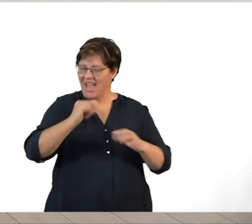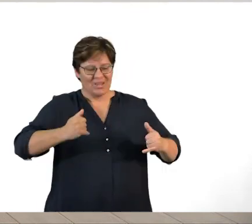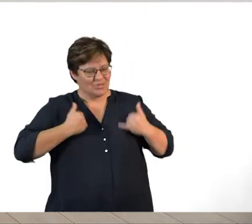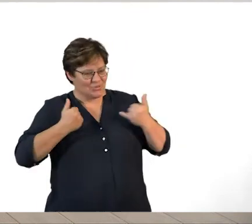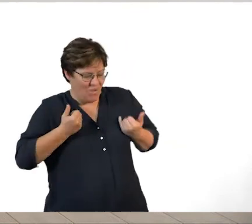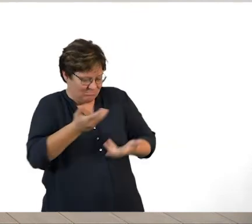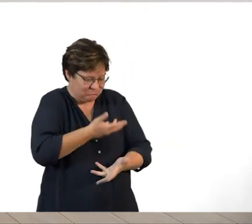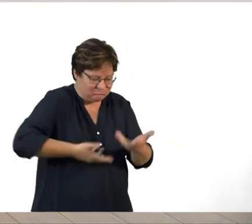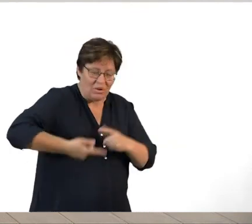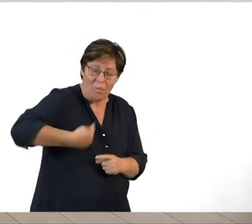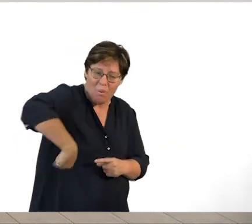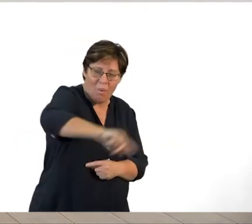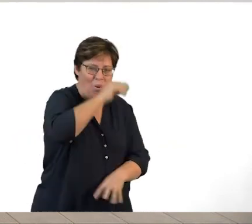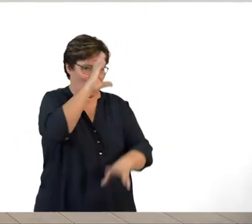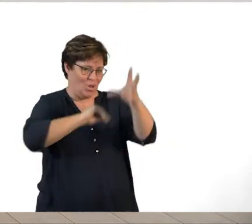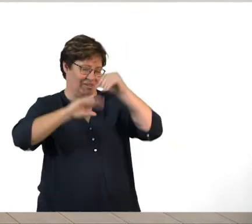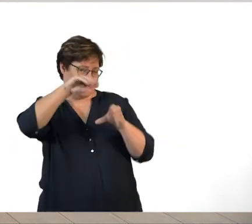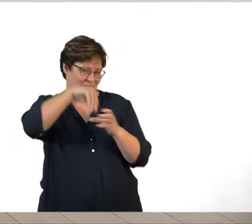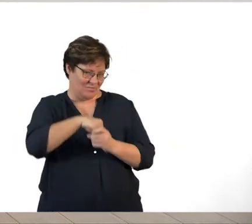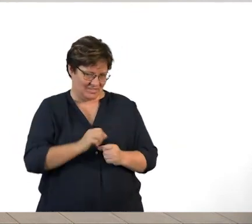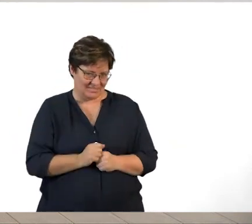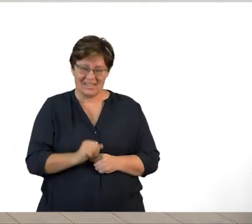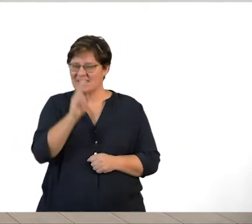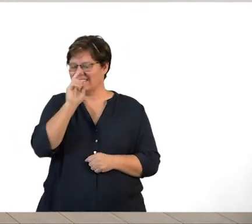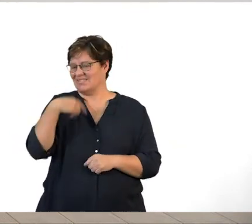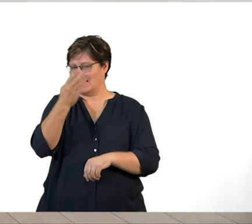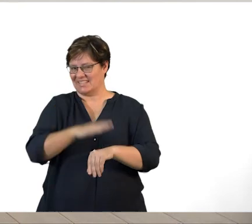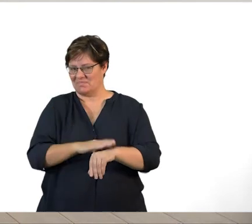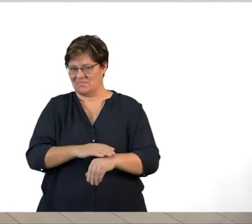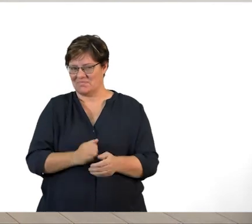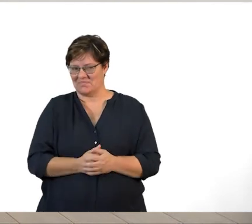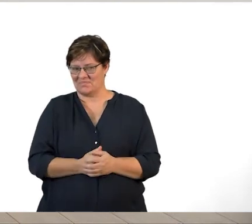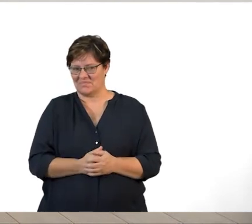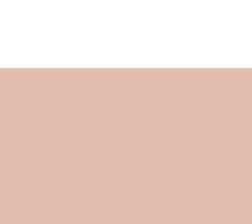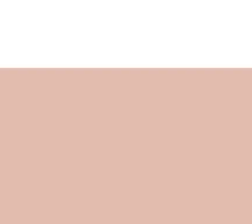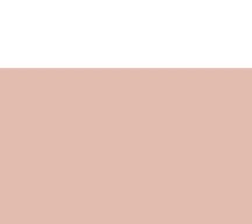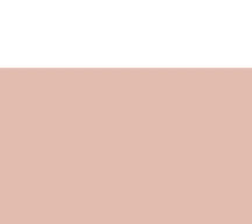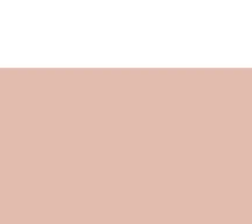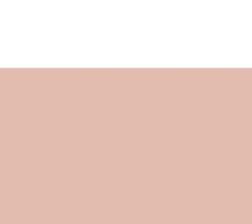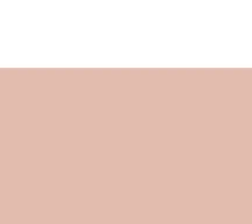learning fun and engaging for all your learners. See you next time.